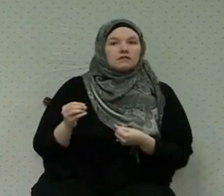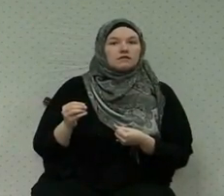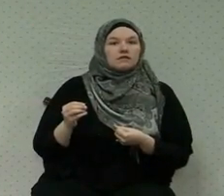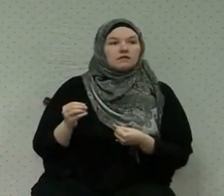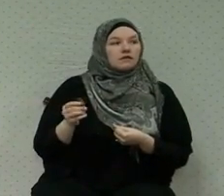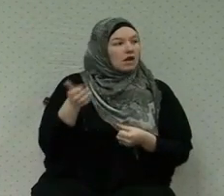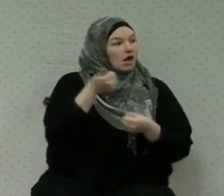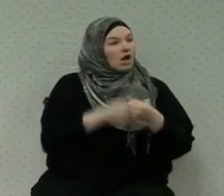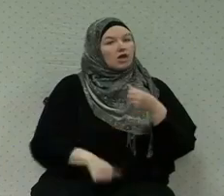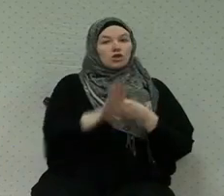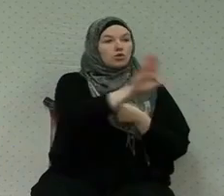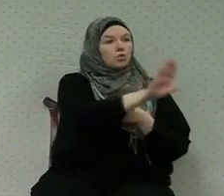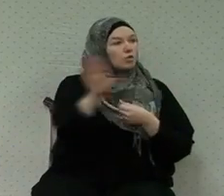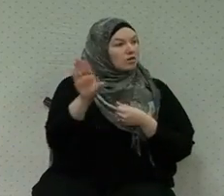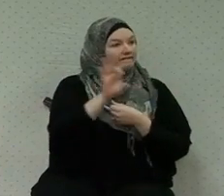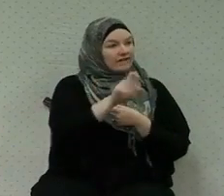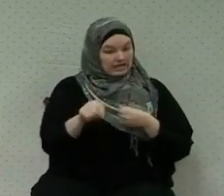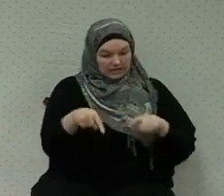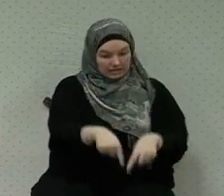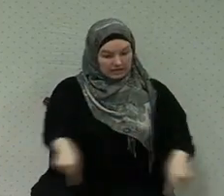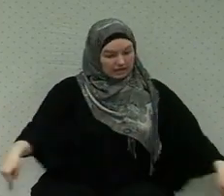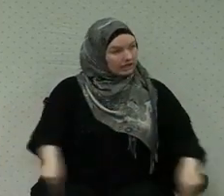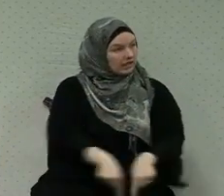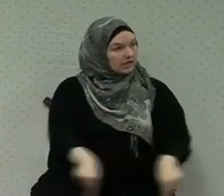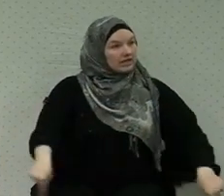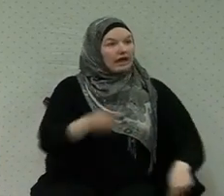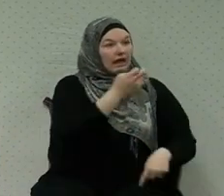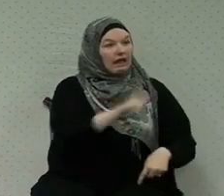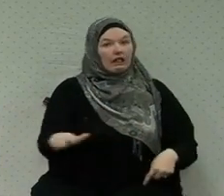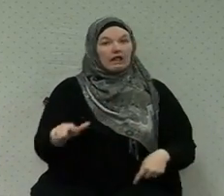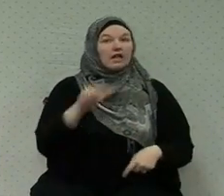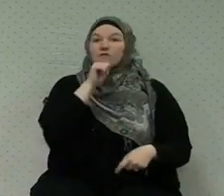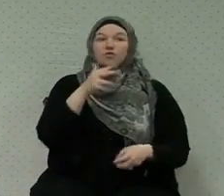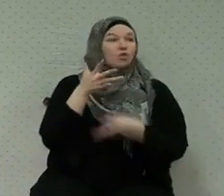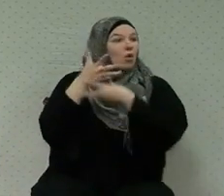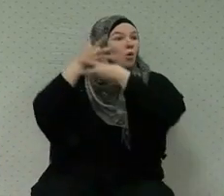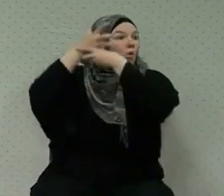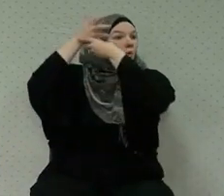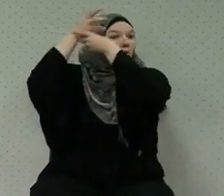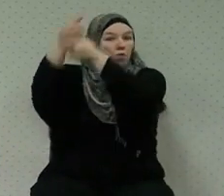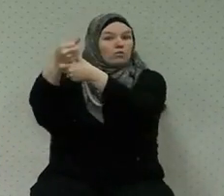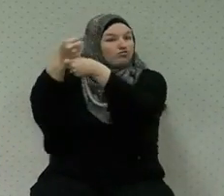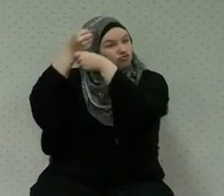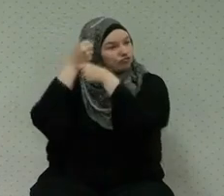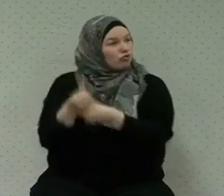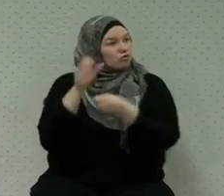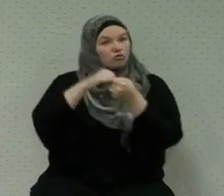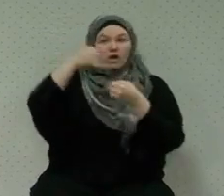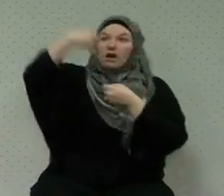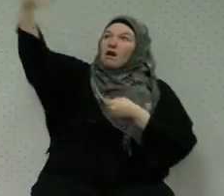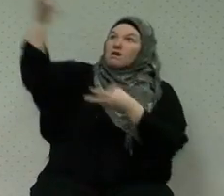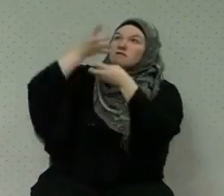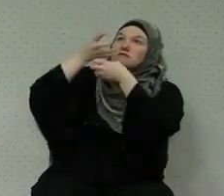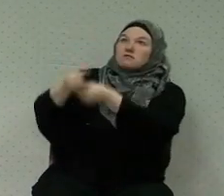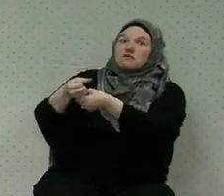underneath your feet is hellfire. So if you don't hold on strong to that rope, where